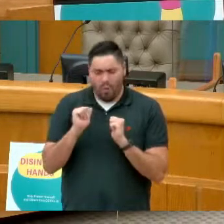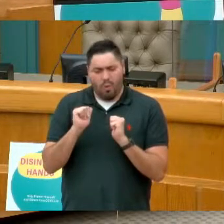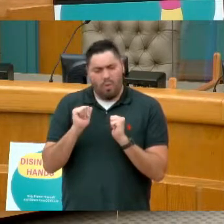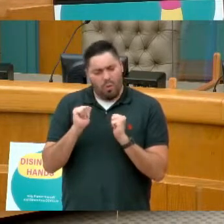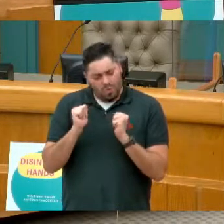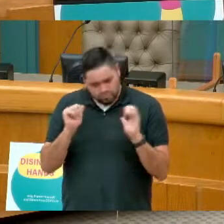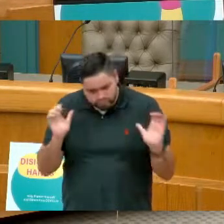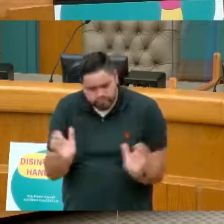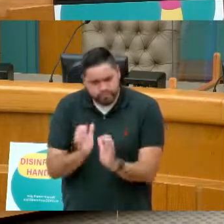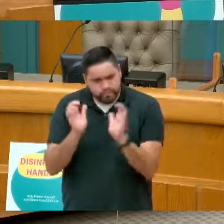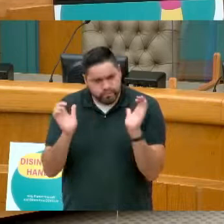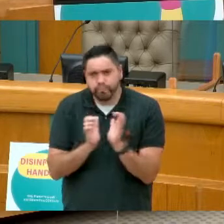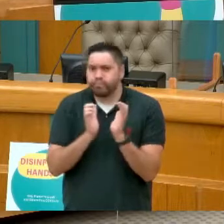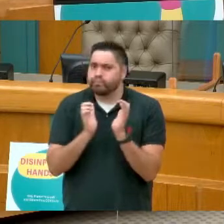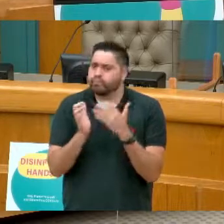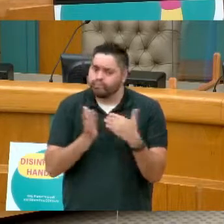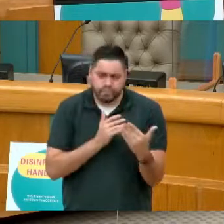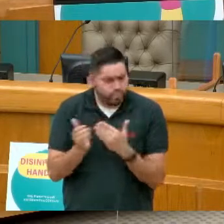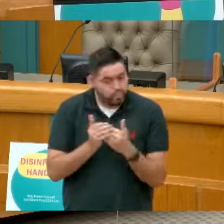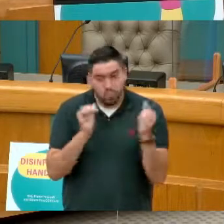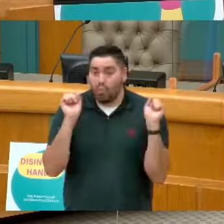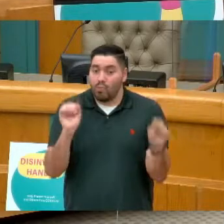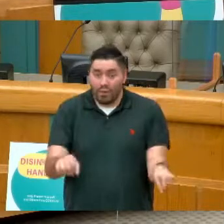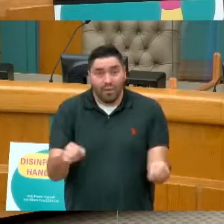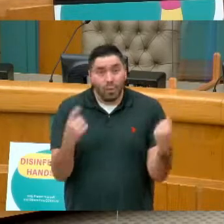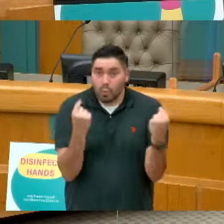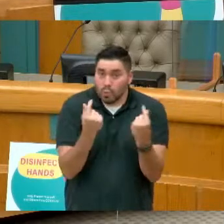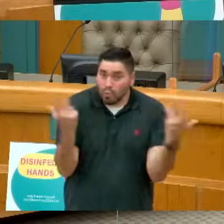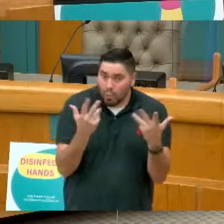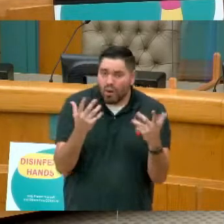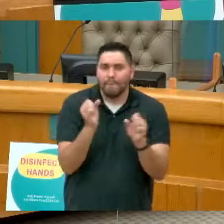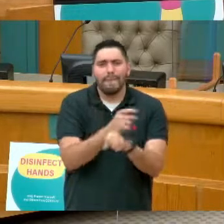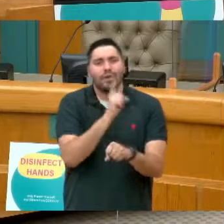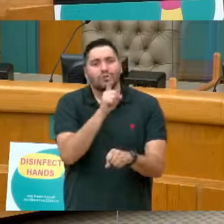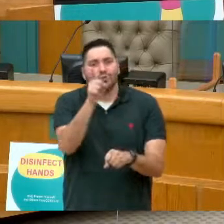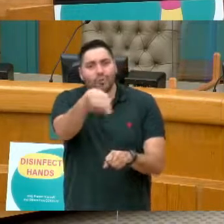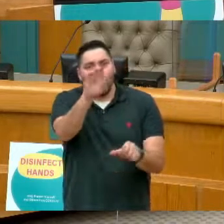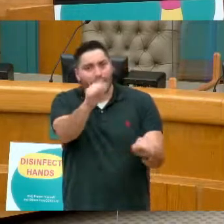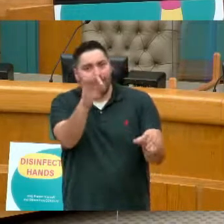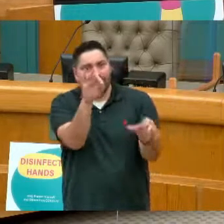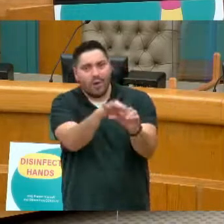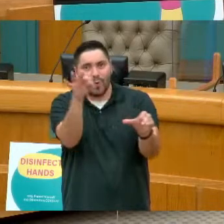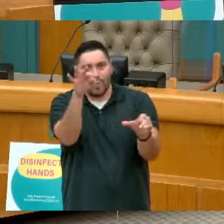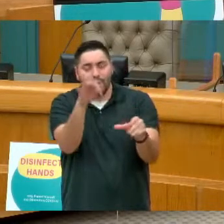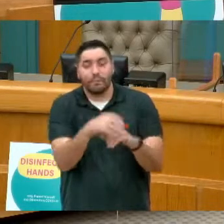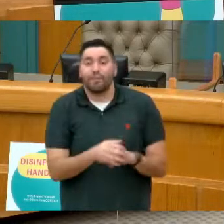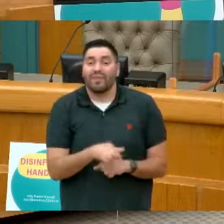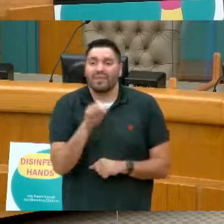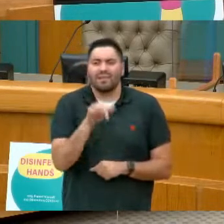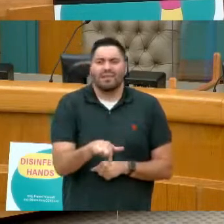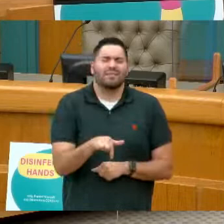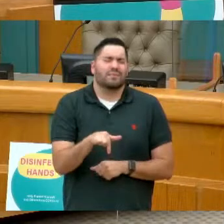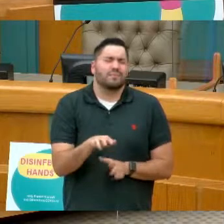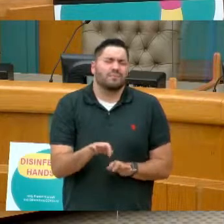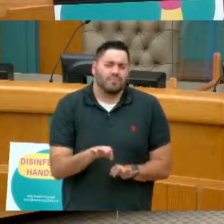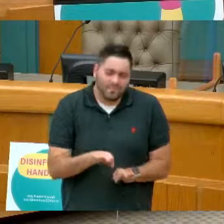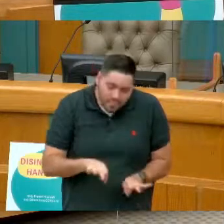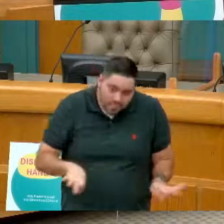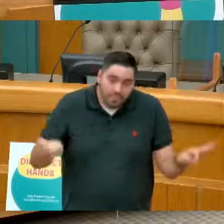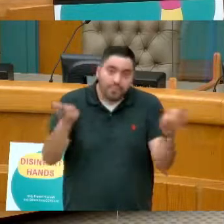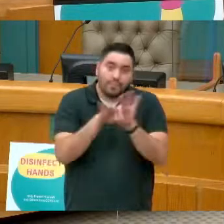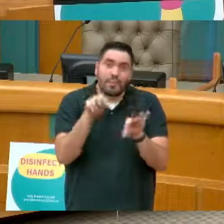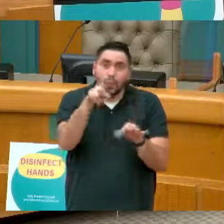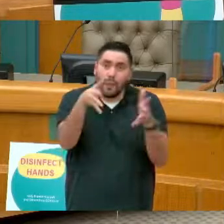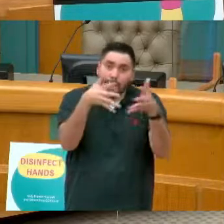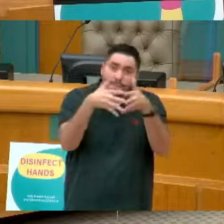these announcements and letting people know what they need to do to vote safely. All of us, collectively, behind the Nueces County